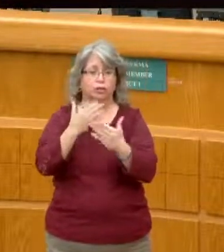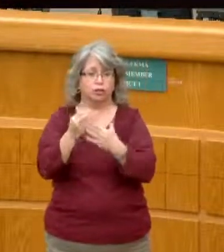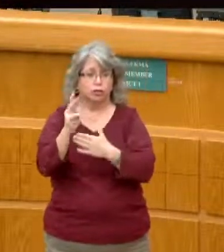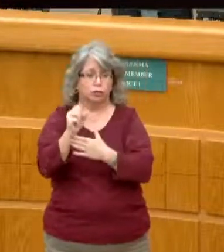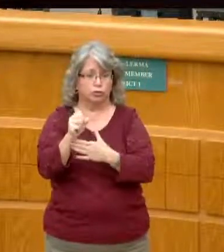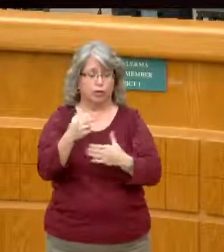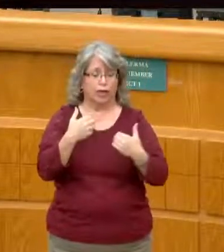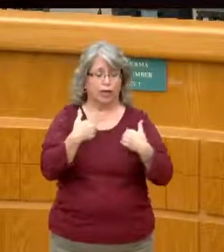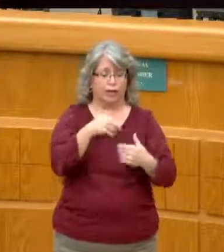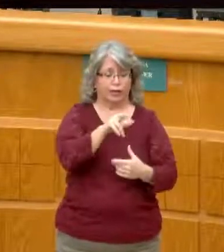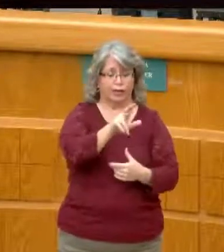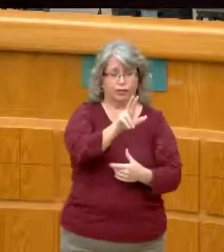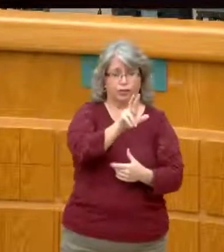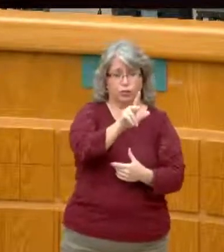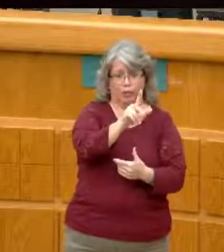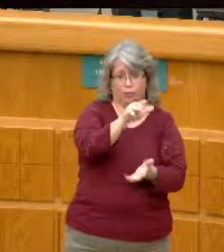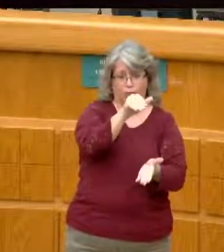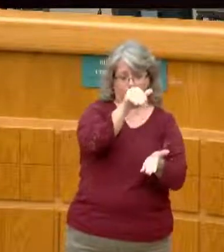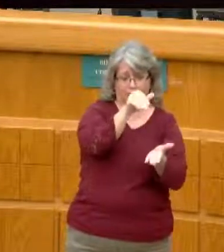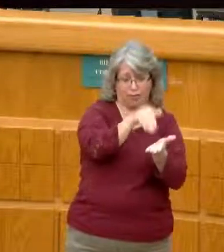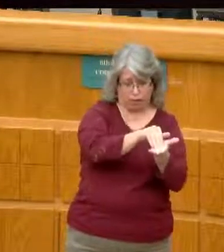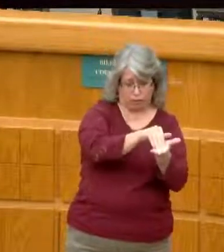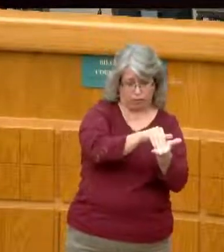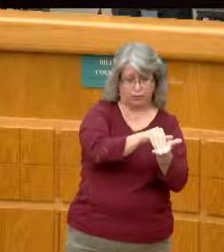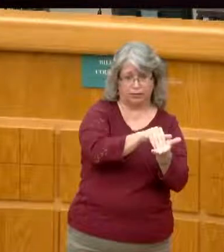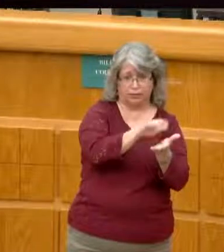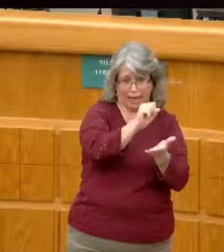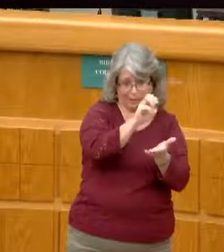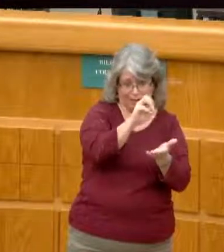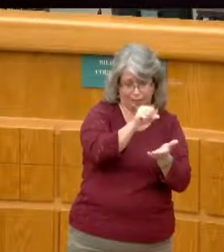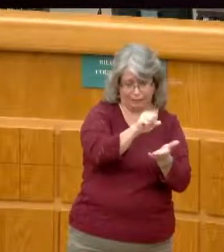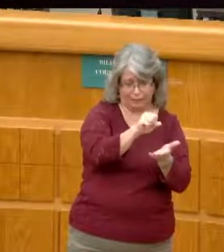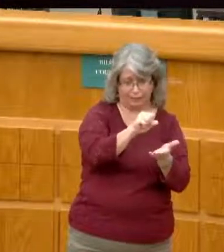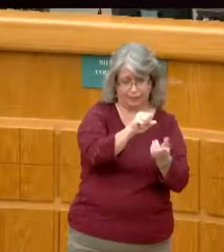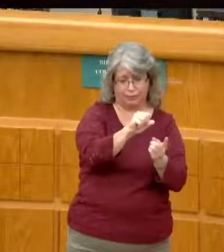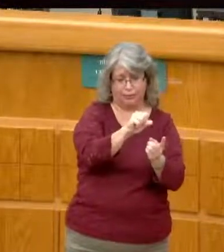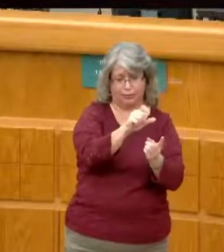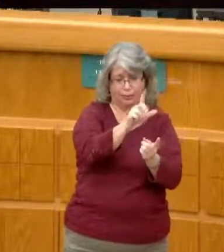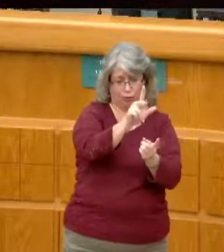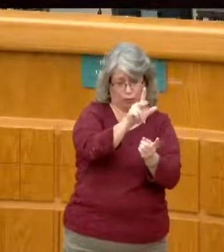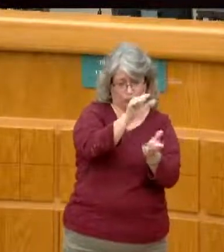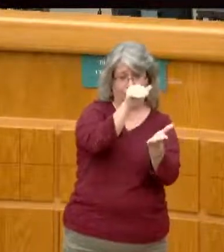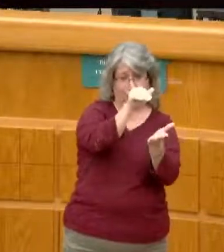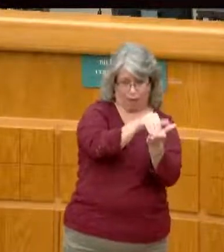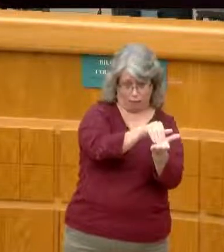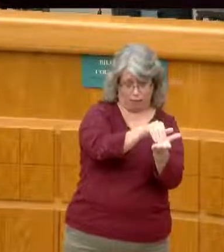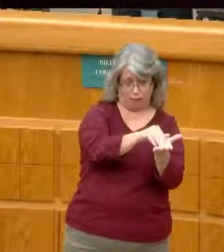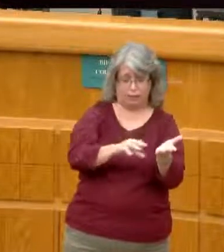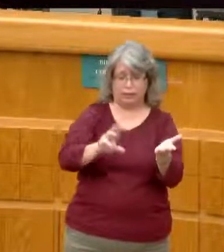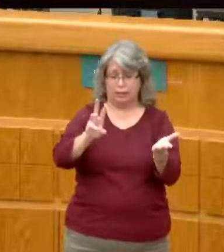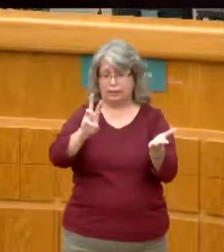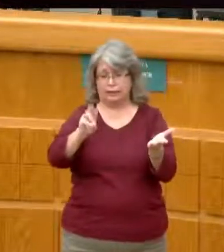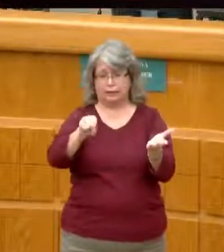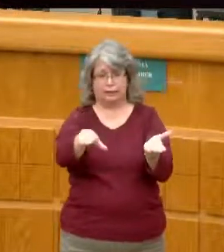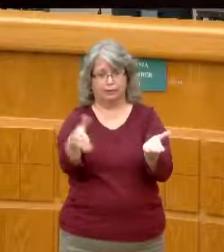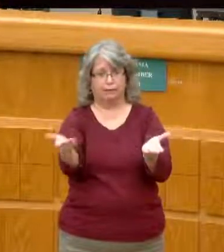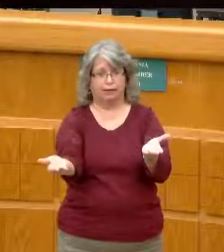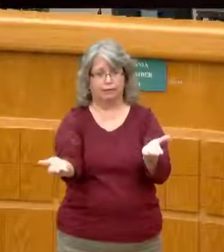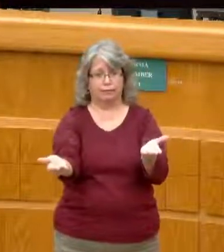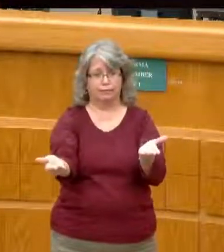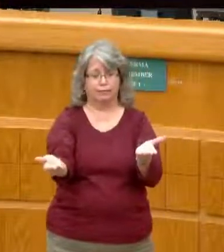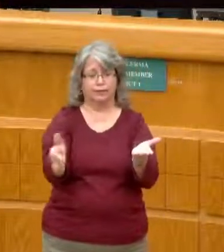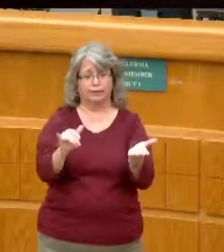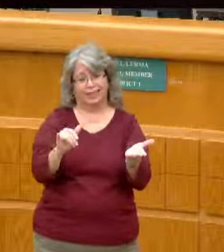23,000 for 60 deaths out of 23,000 cases that were identified. That's actually pretty good. Previously,